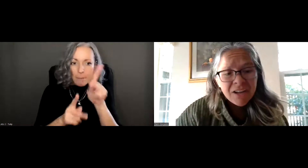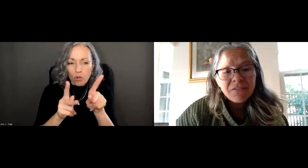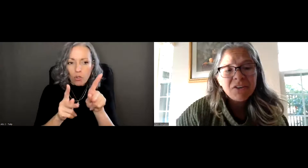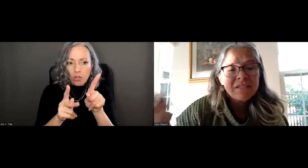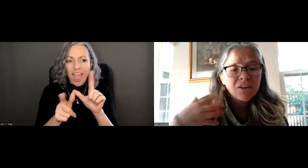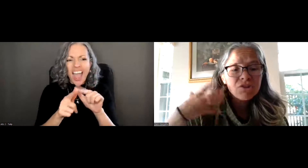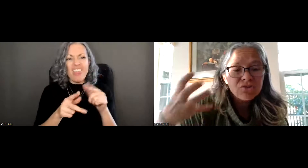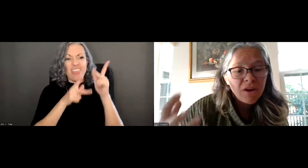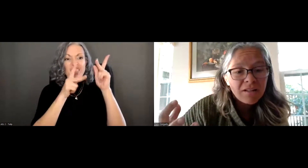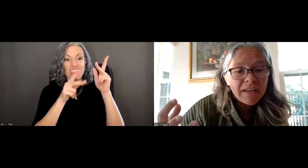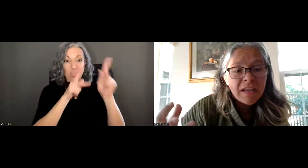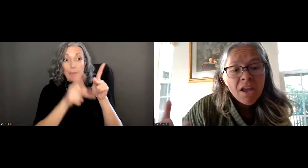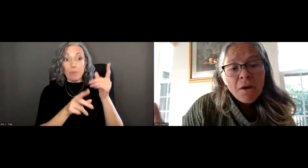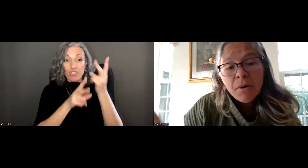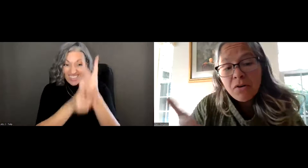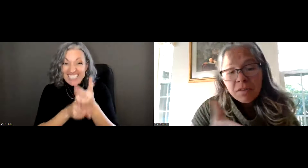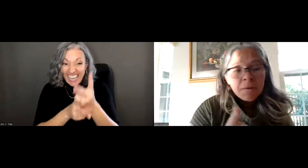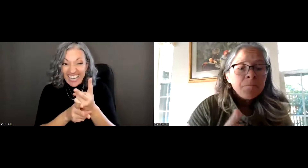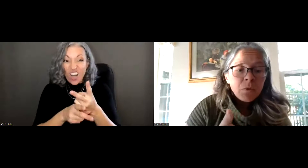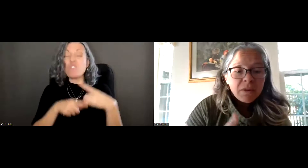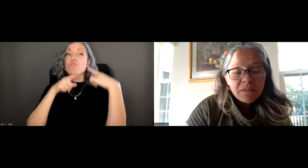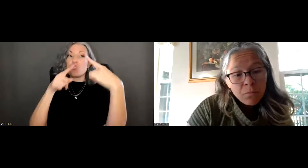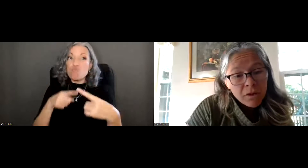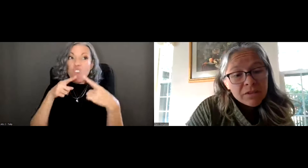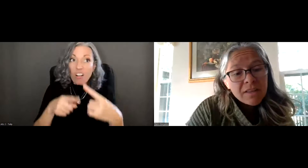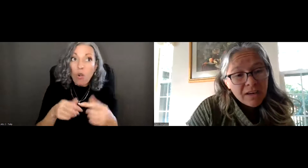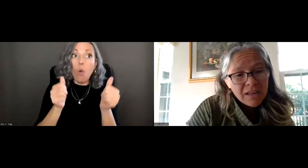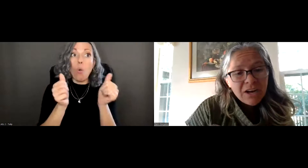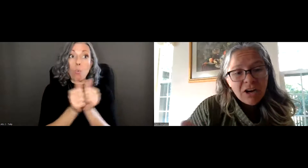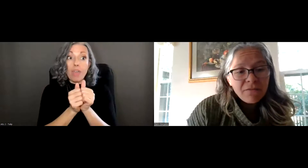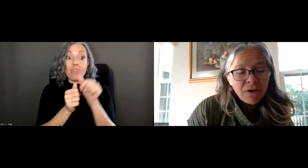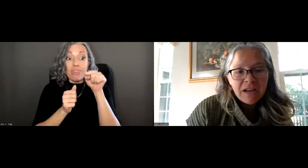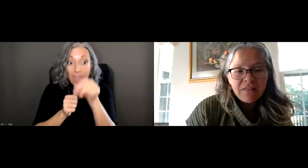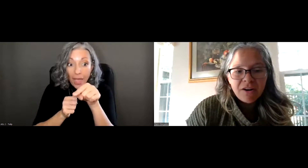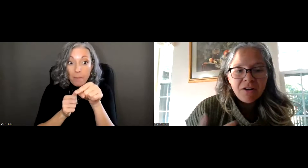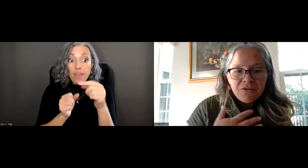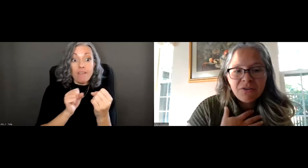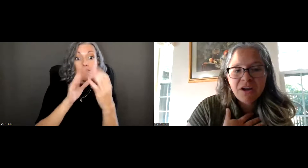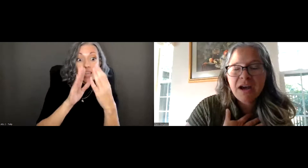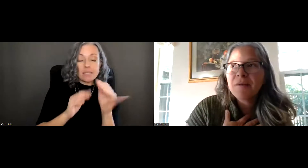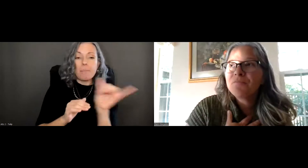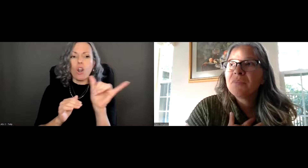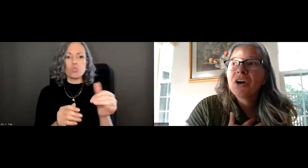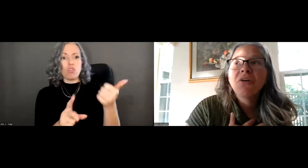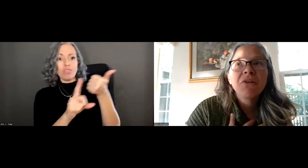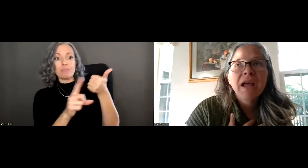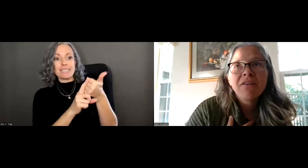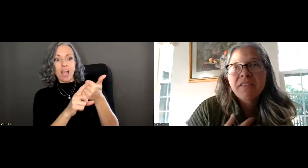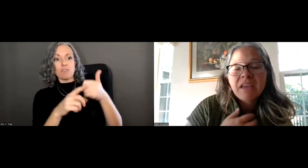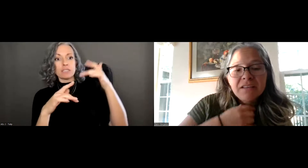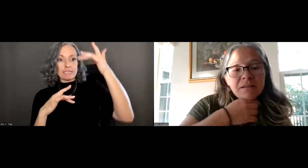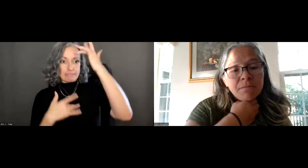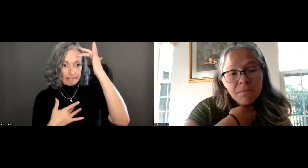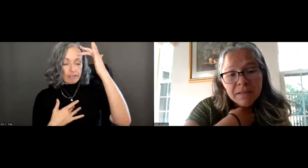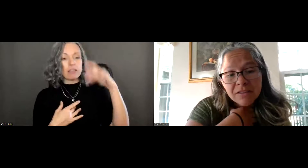the caregivers that are struggling both with those that they are caring for and their own